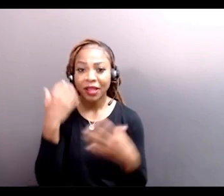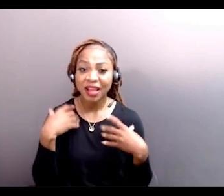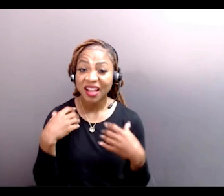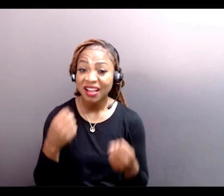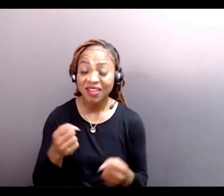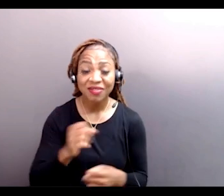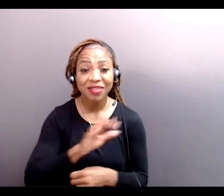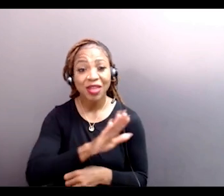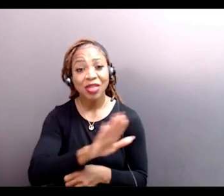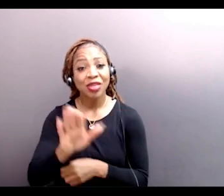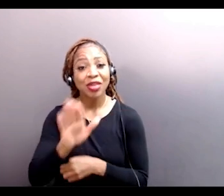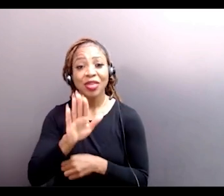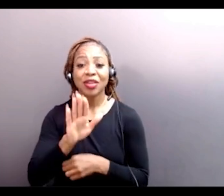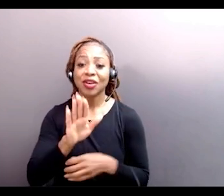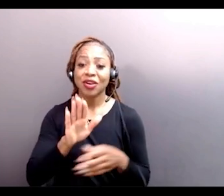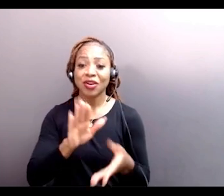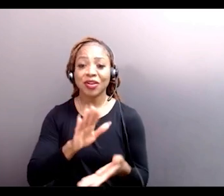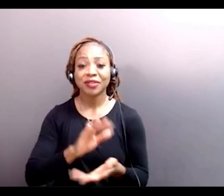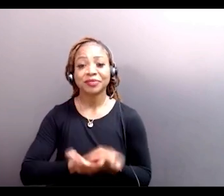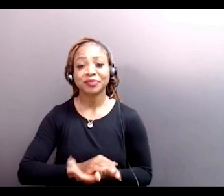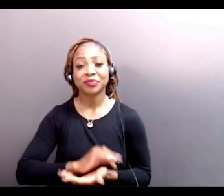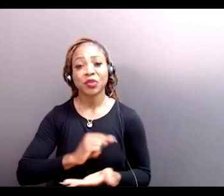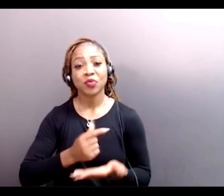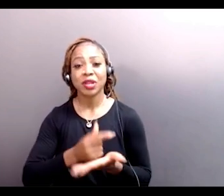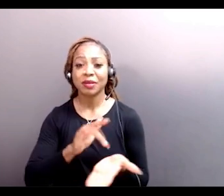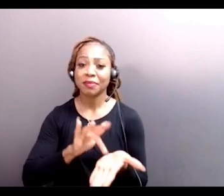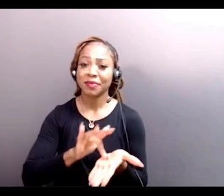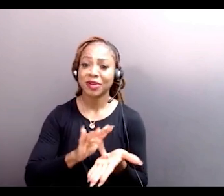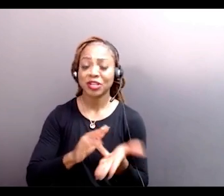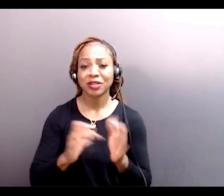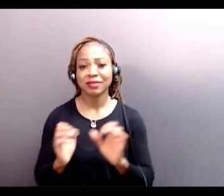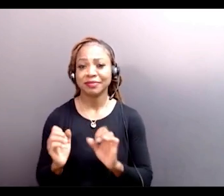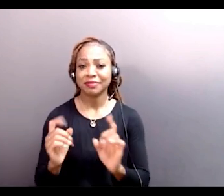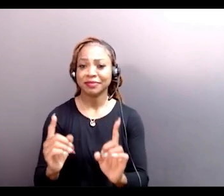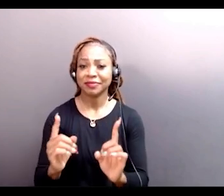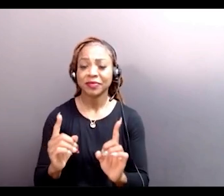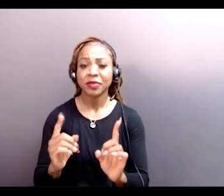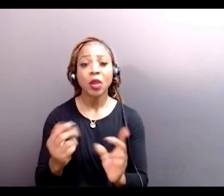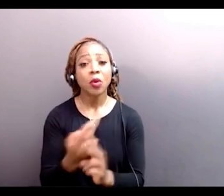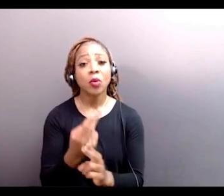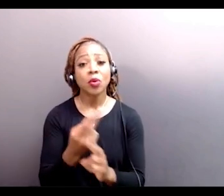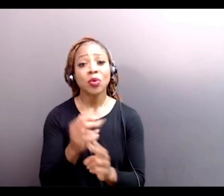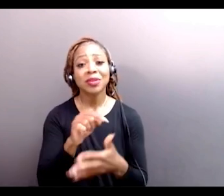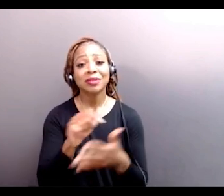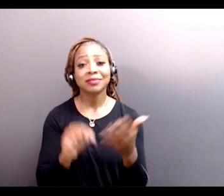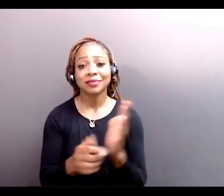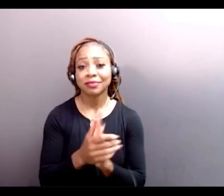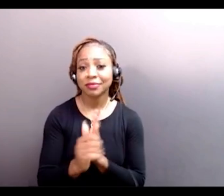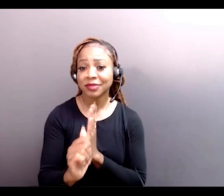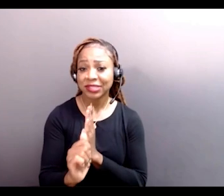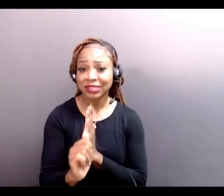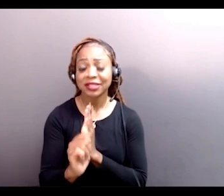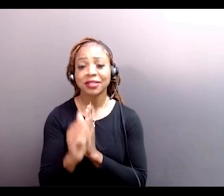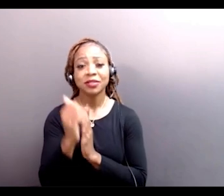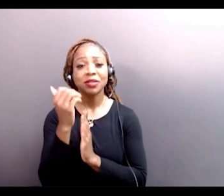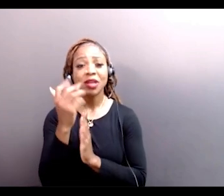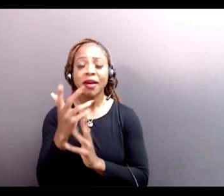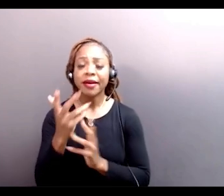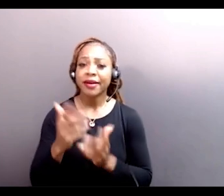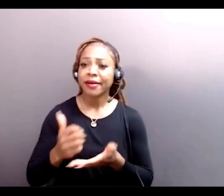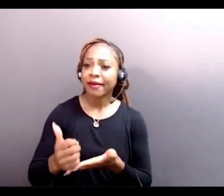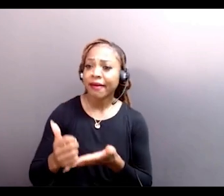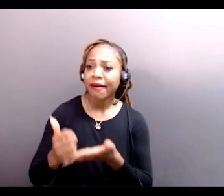in their graduate and graduate medical education. And we're using these competencies to work